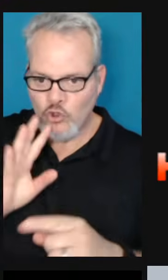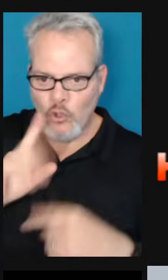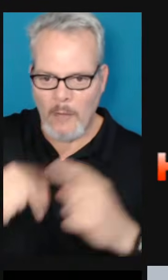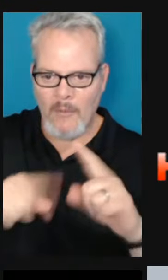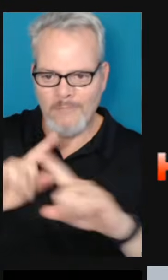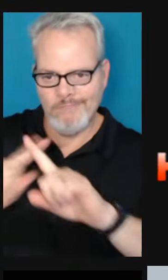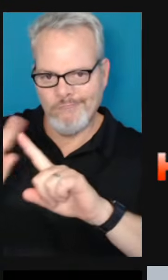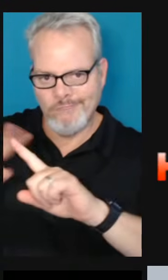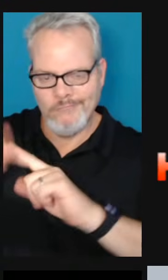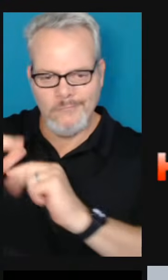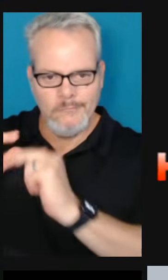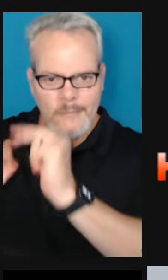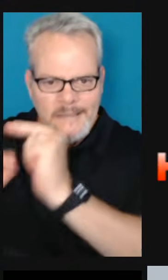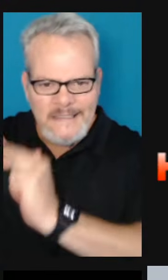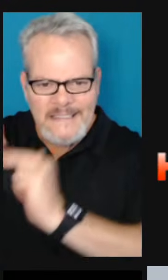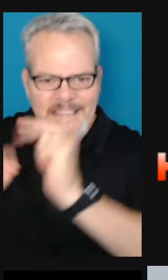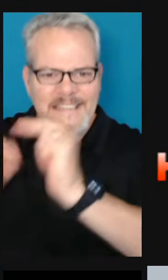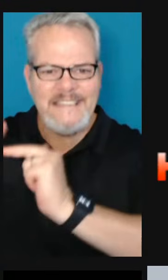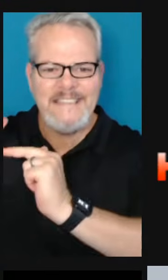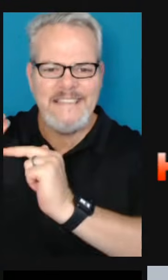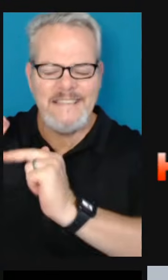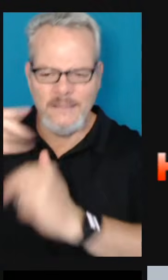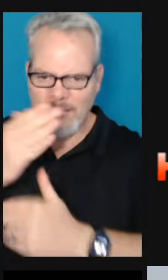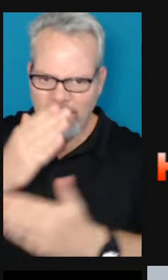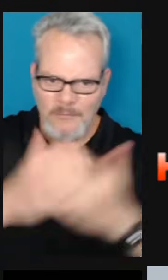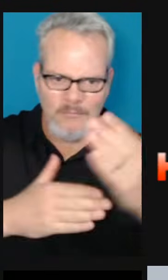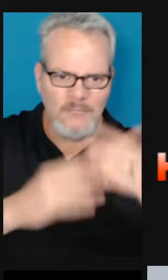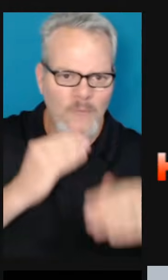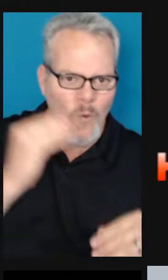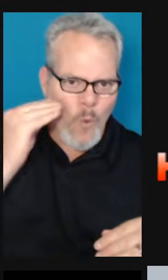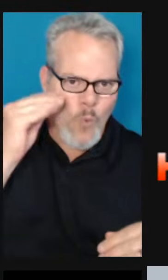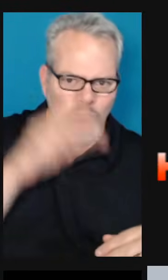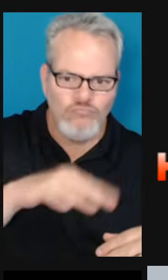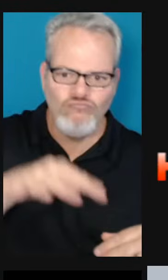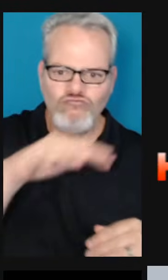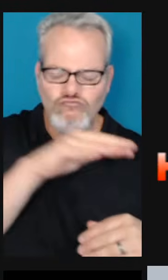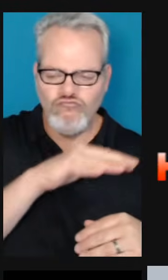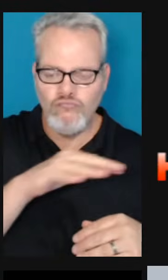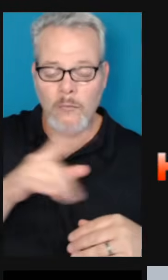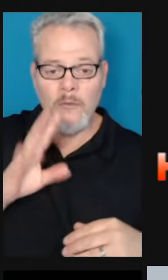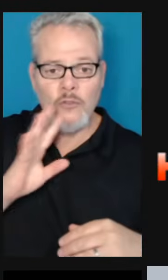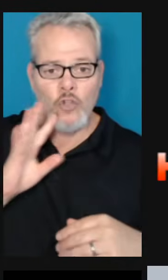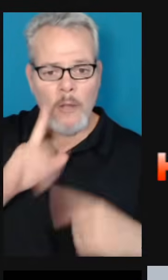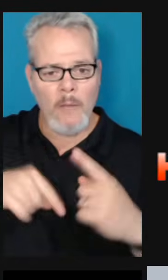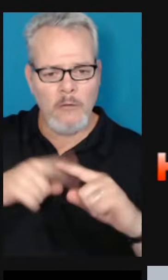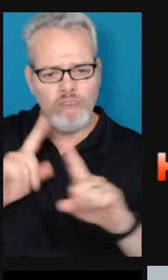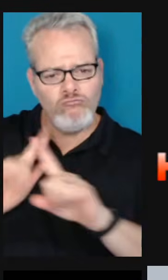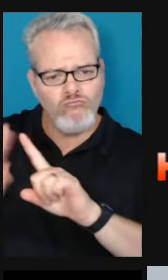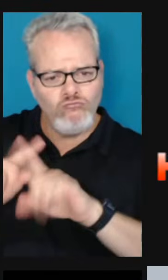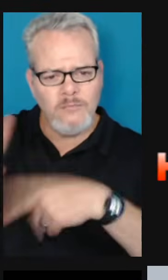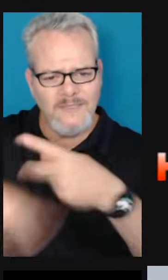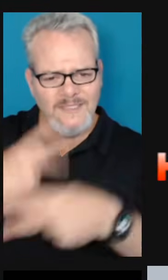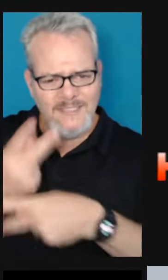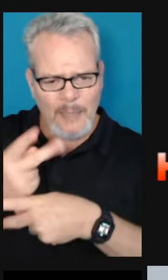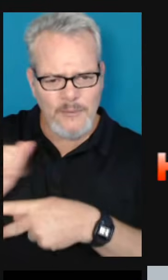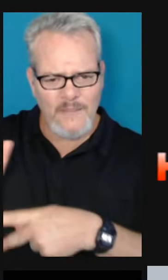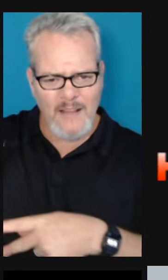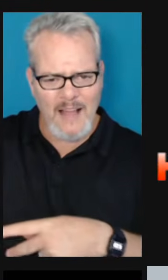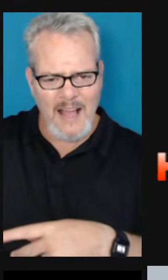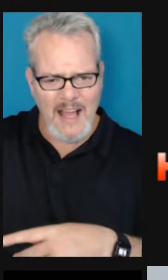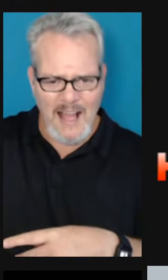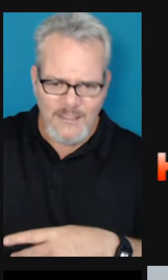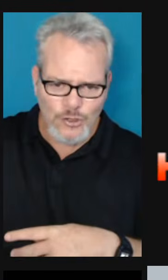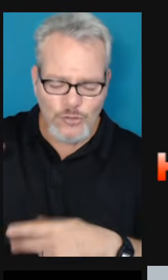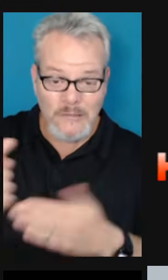households, right? So this website's addressing all different kinds of ash, including from the more silicic volcanoes, where the ash can often be